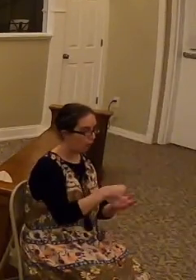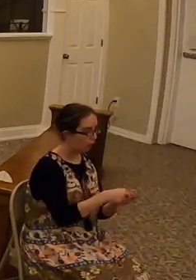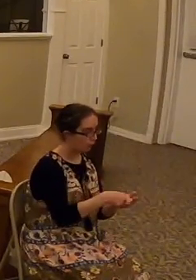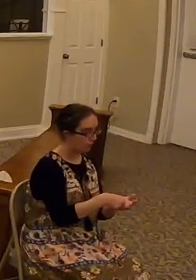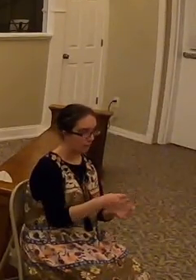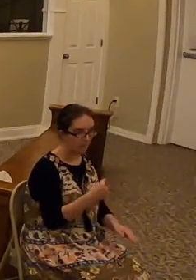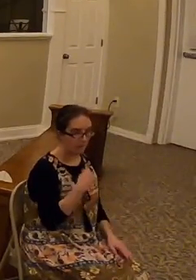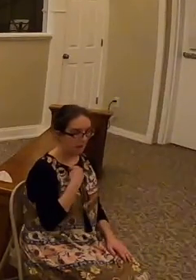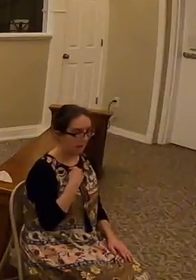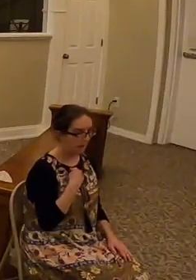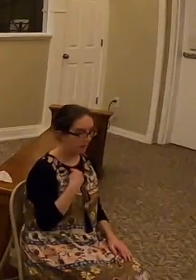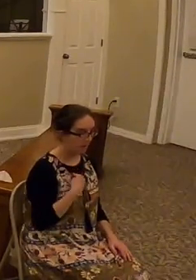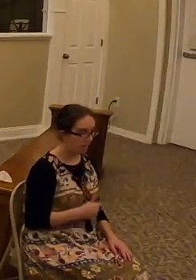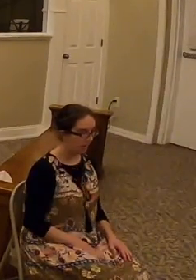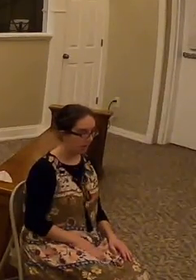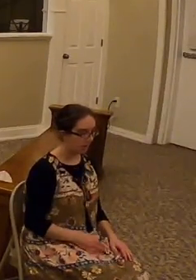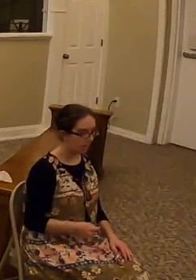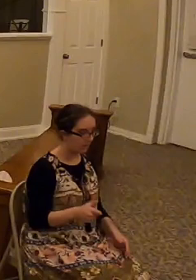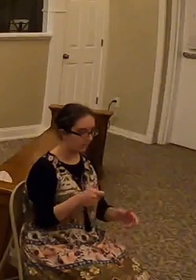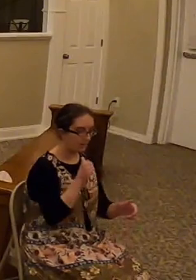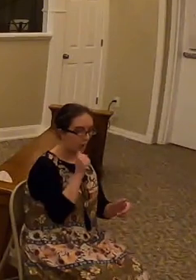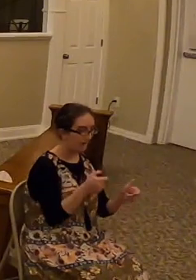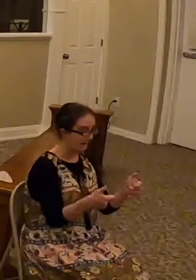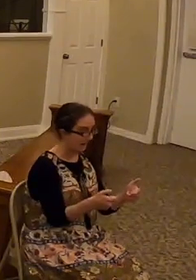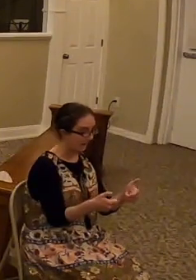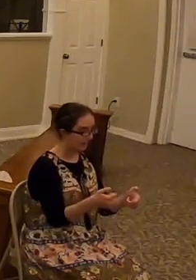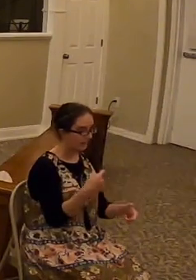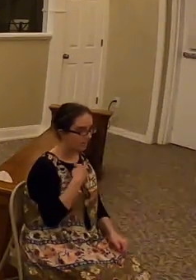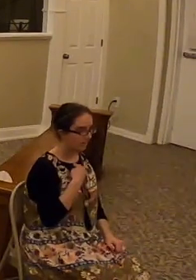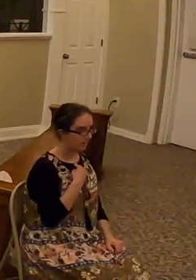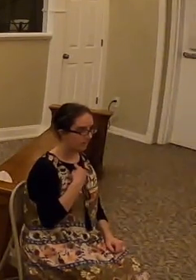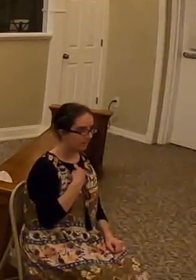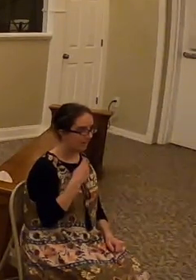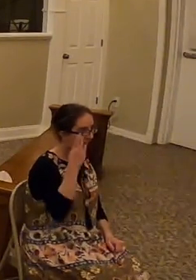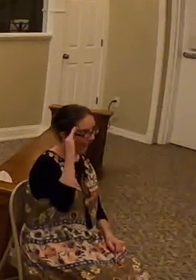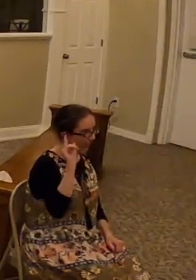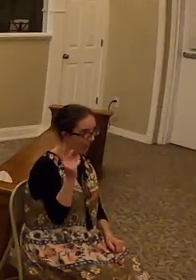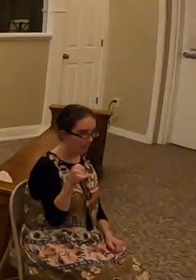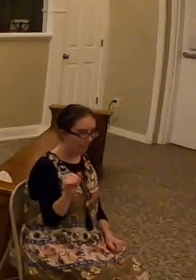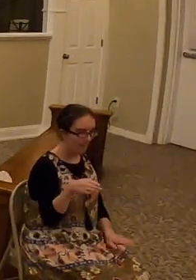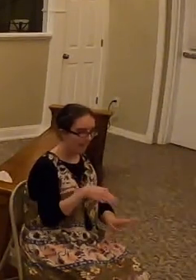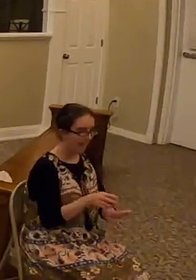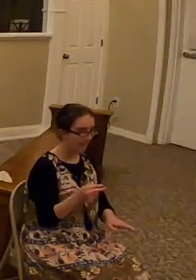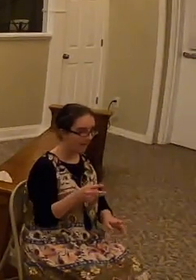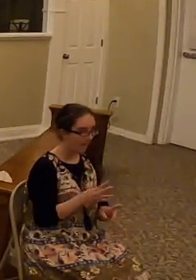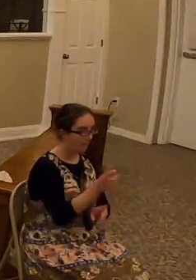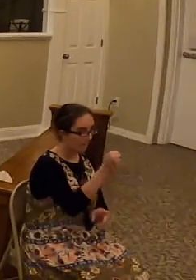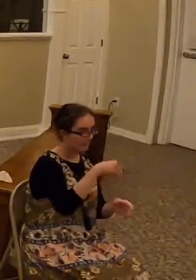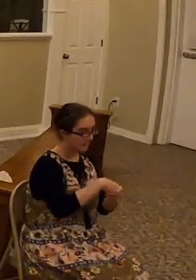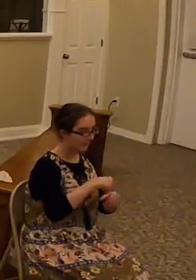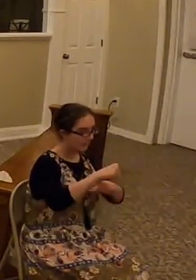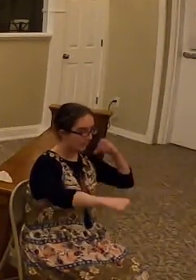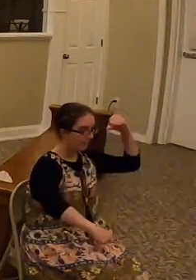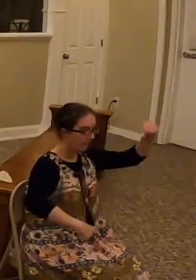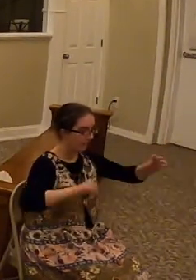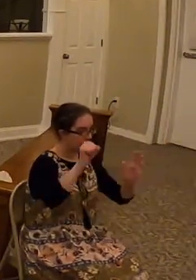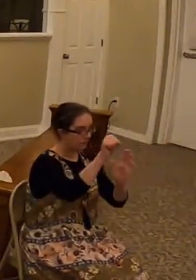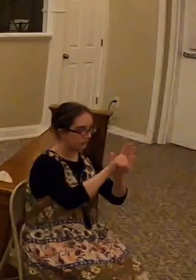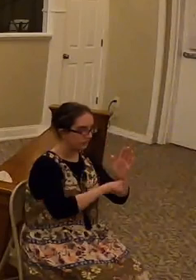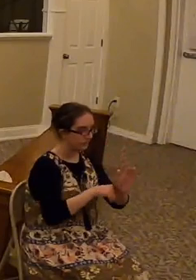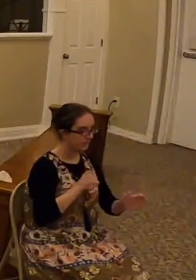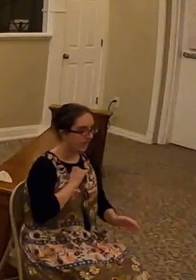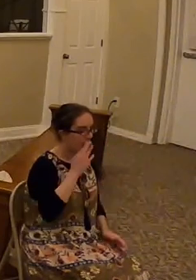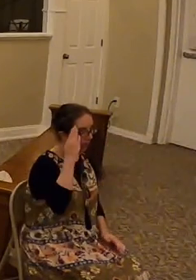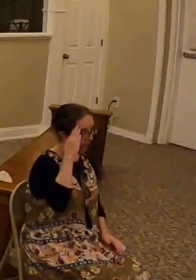me. They didn't text me. I don't know where they're at, but they're missing in action. And